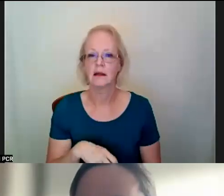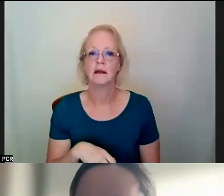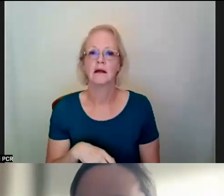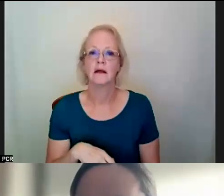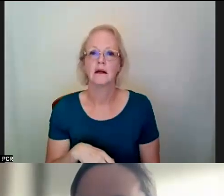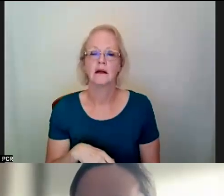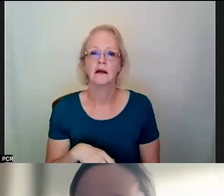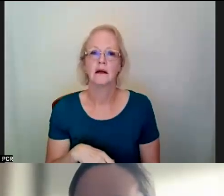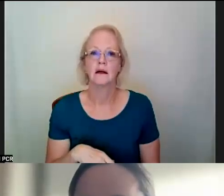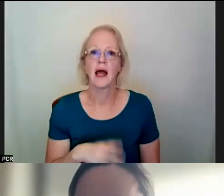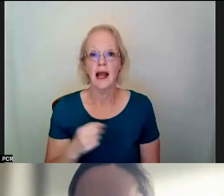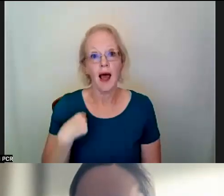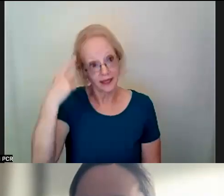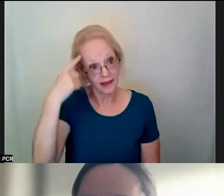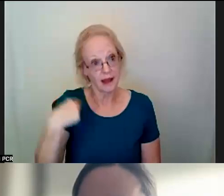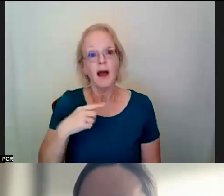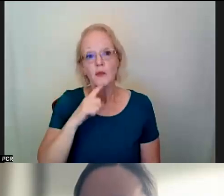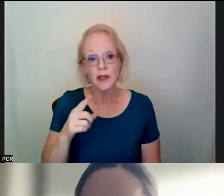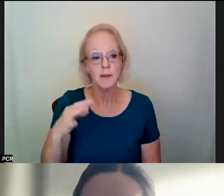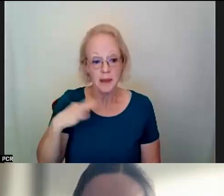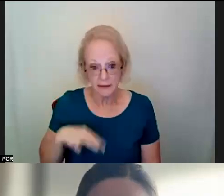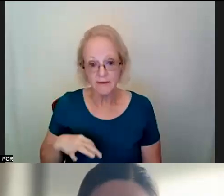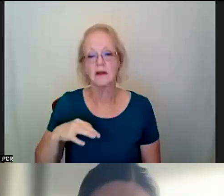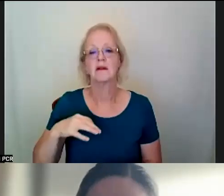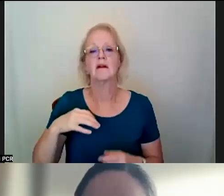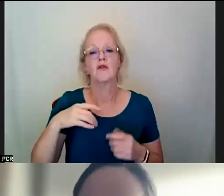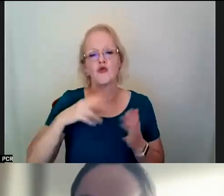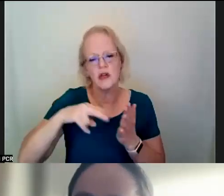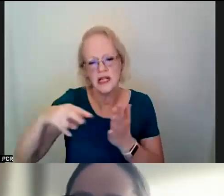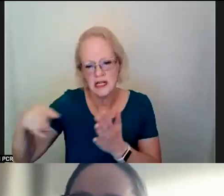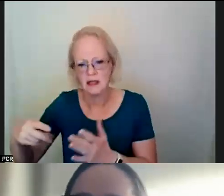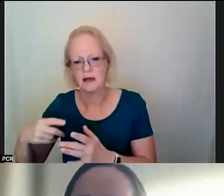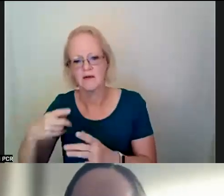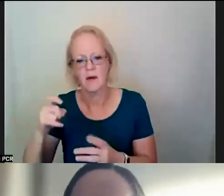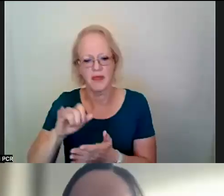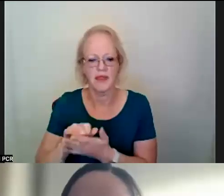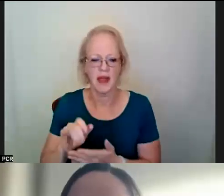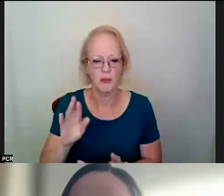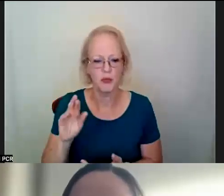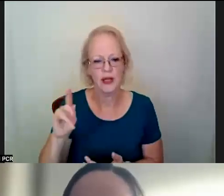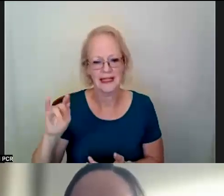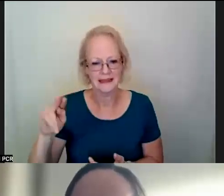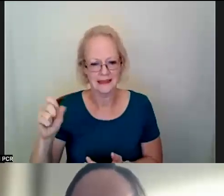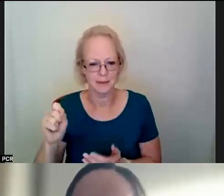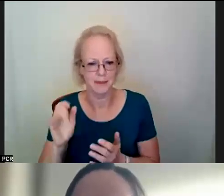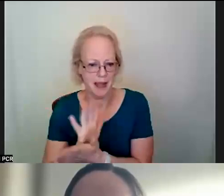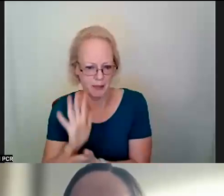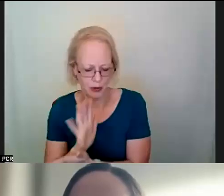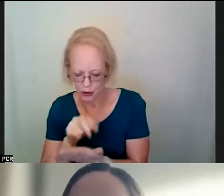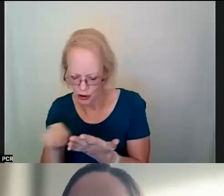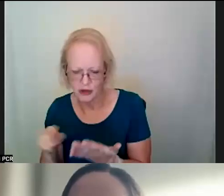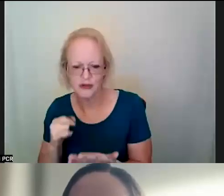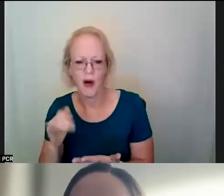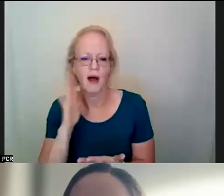I think I really benefited from reading up on that Brookings paper. So I will take the advantage again